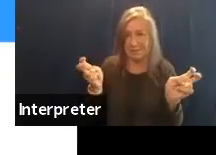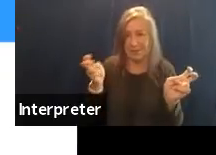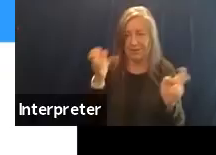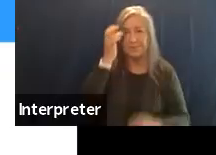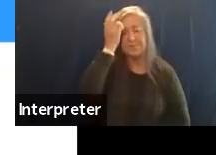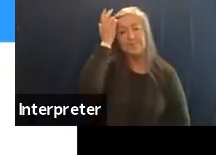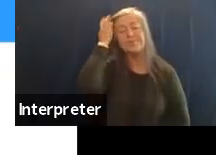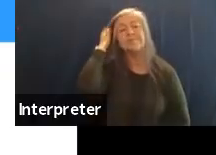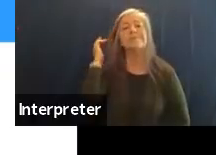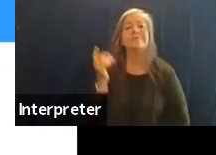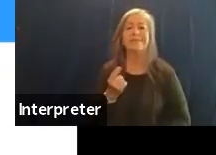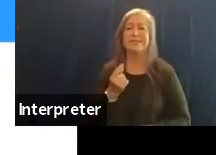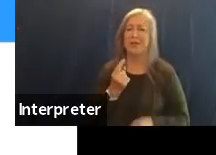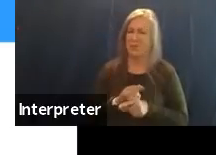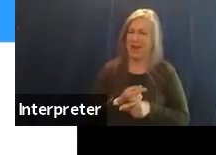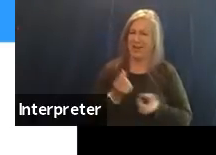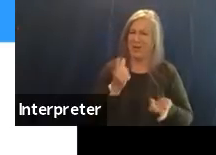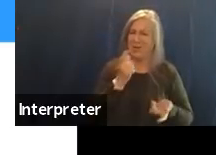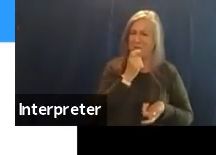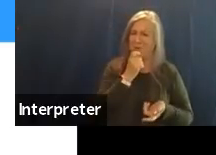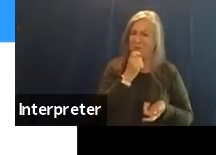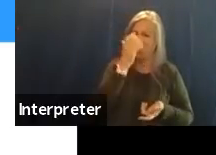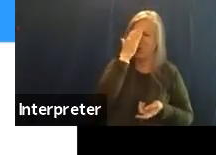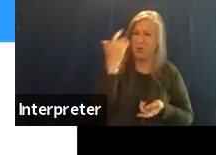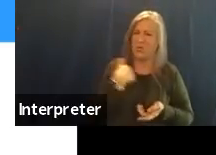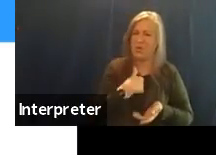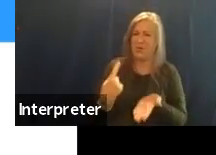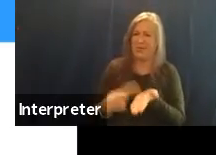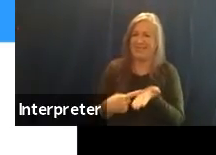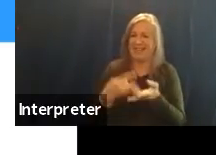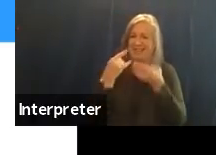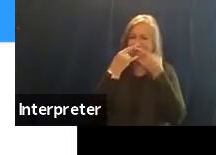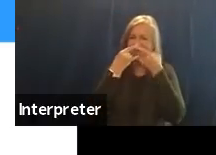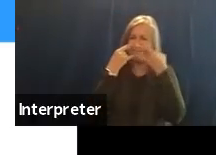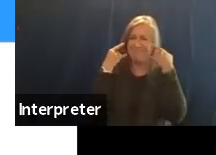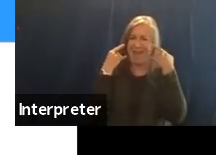would be the topic of 2020, right? So